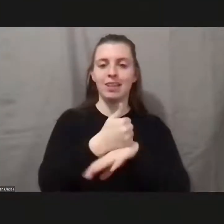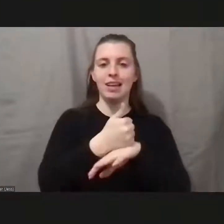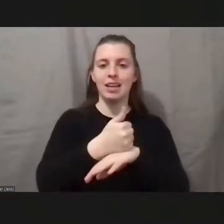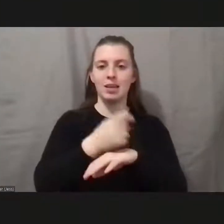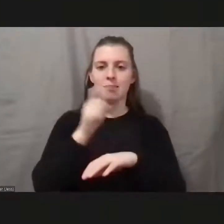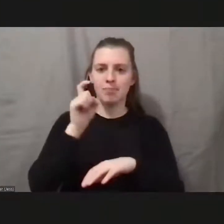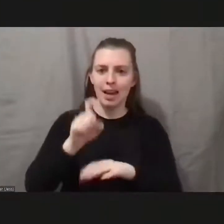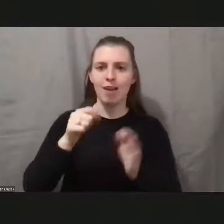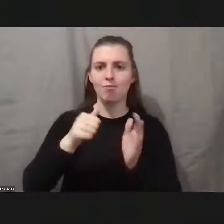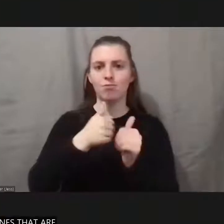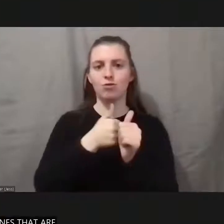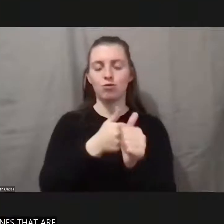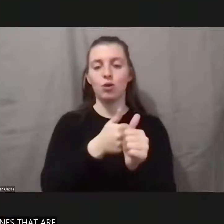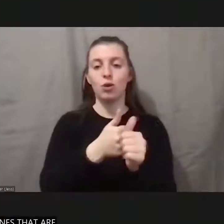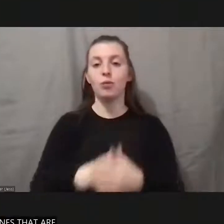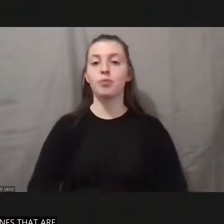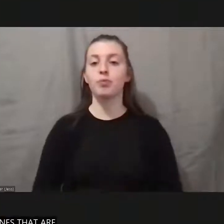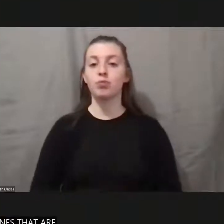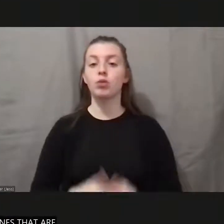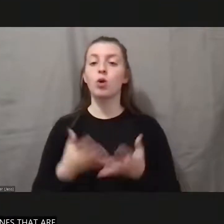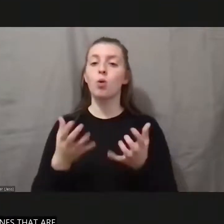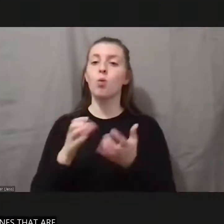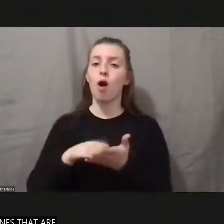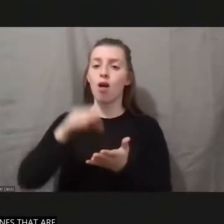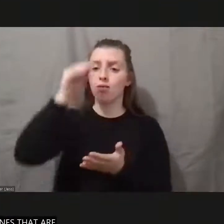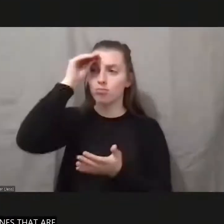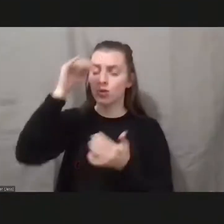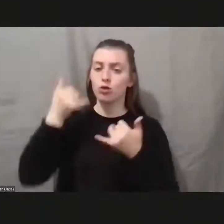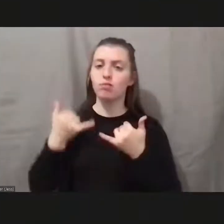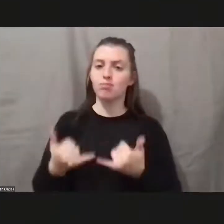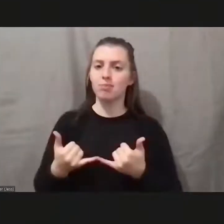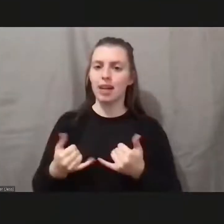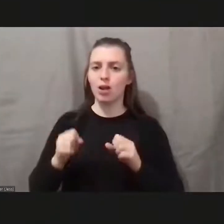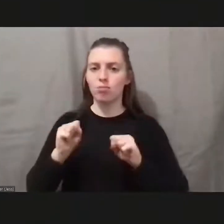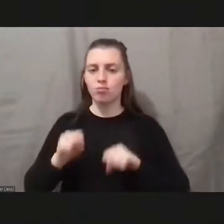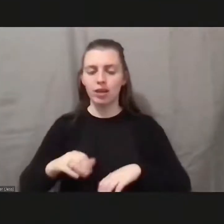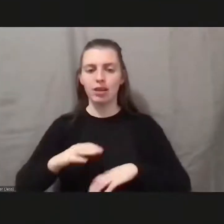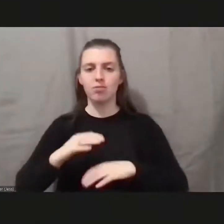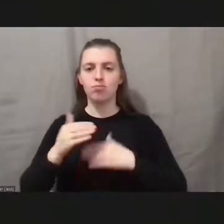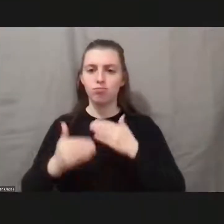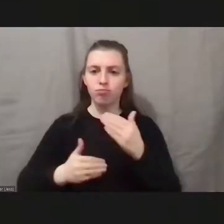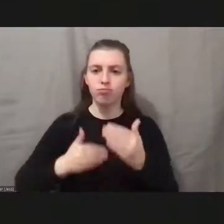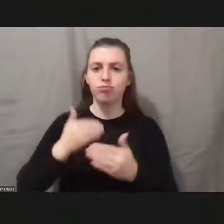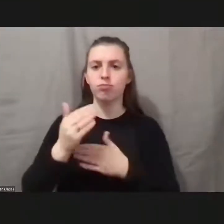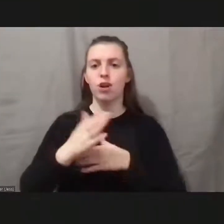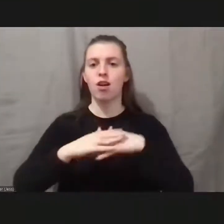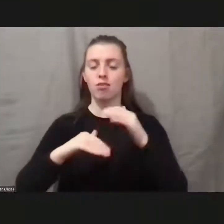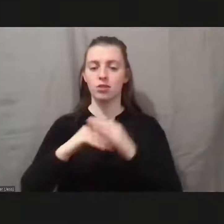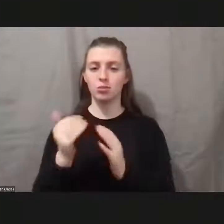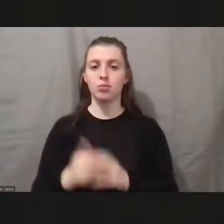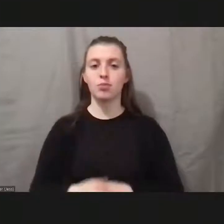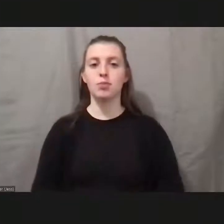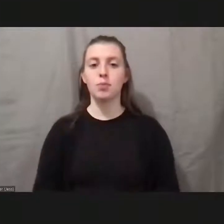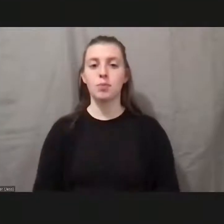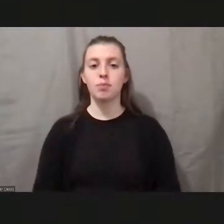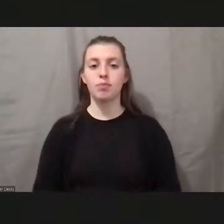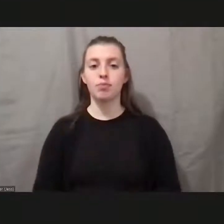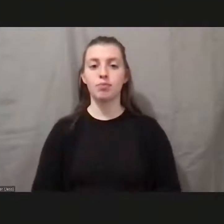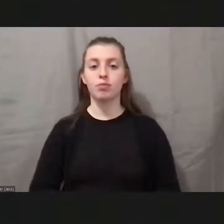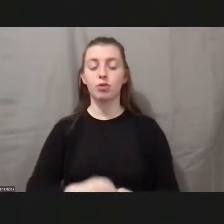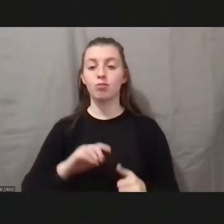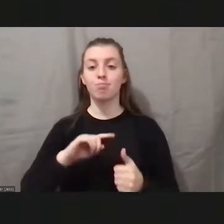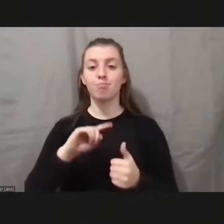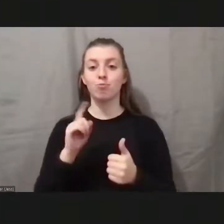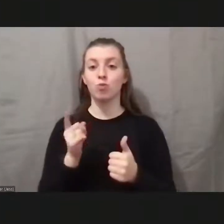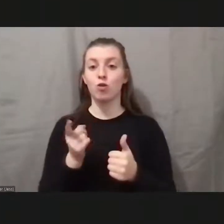start getting moving so that we can make changes as we're going through these transitions. And the first thing that always comes up is